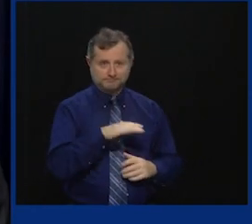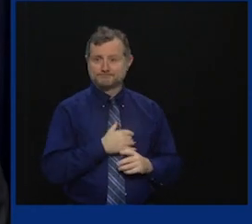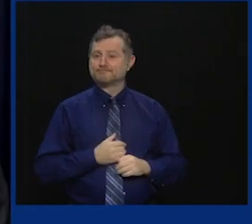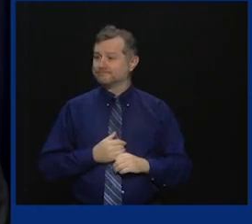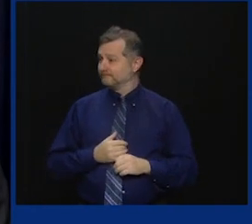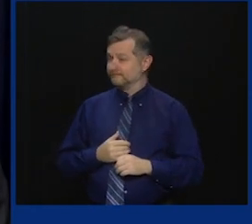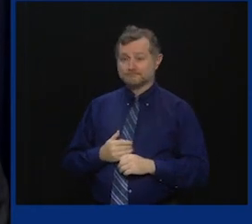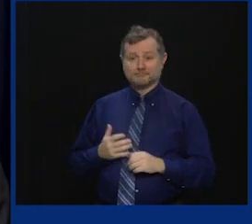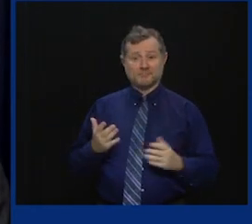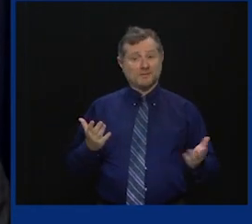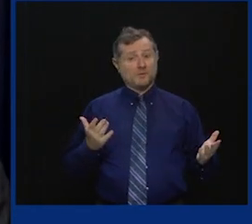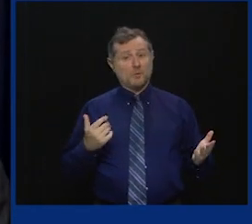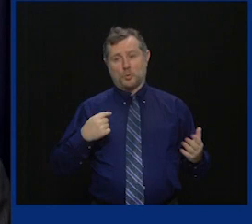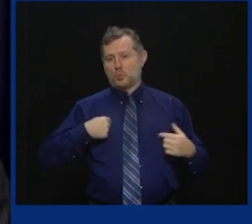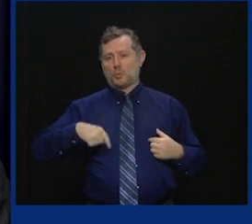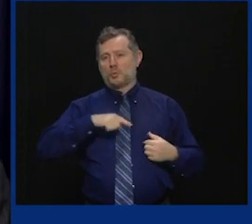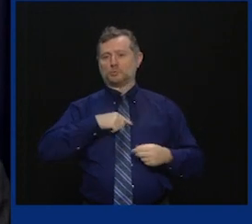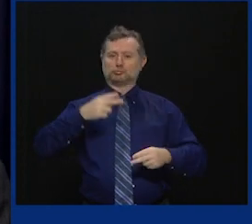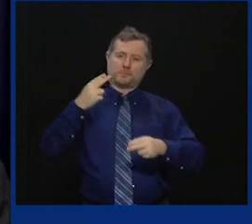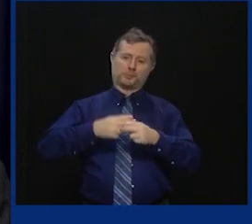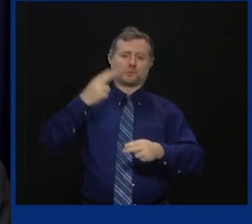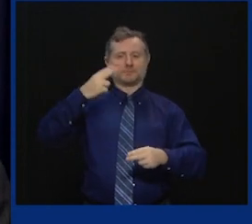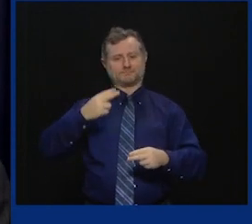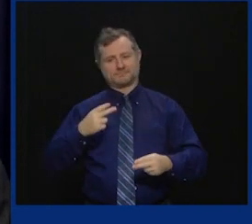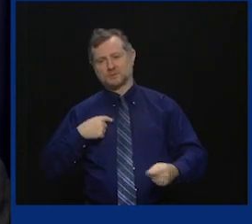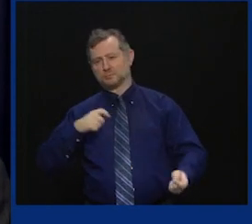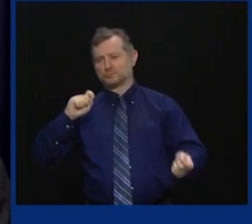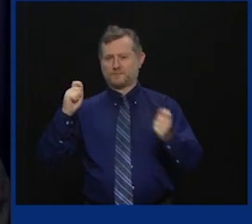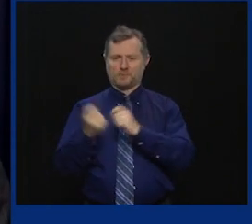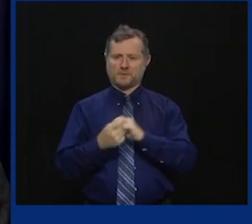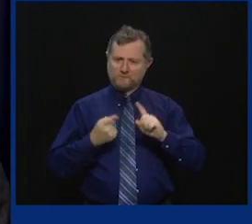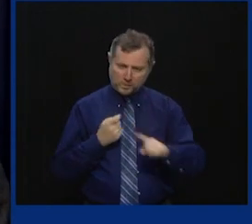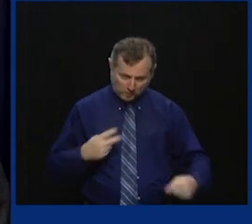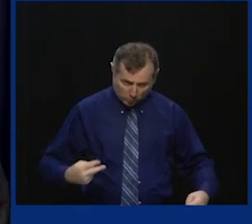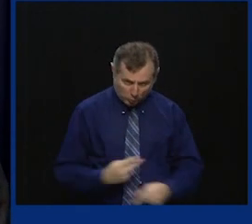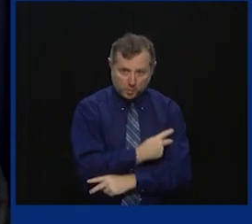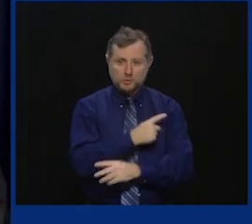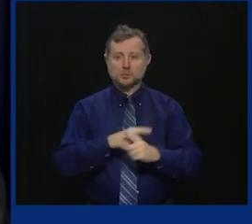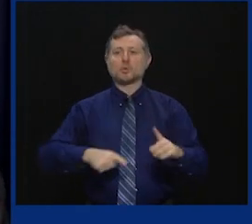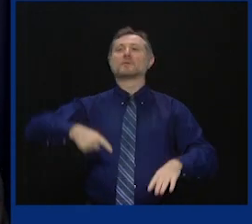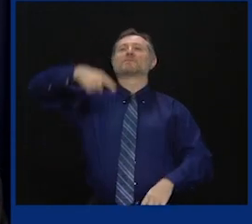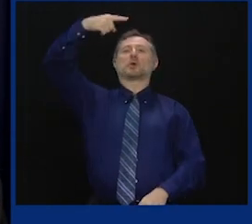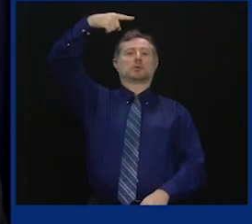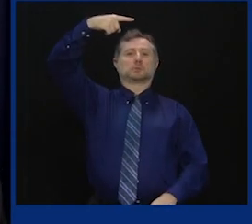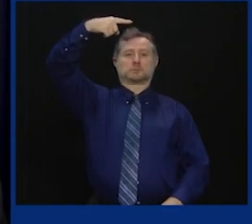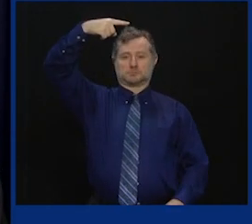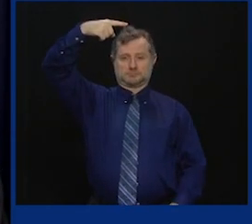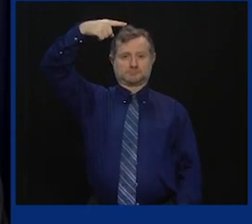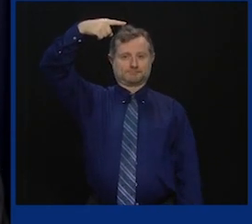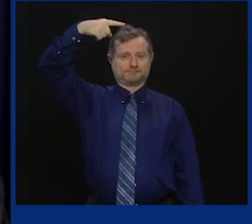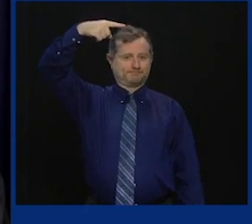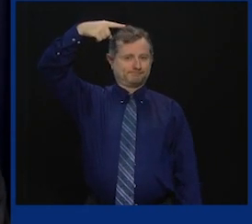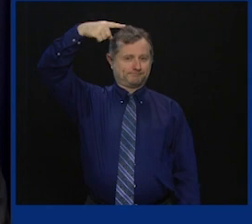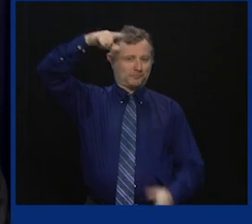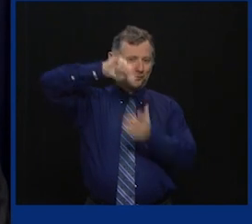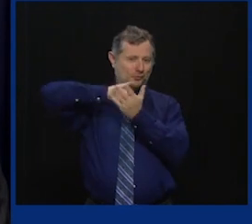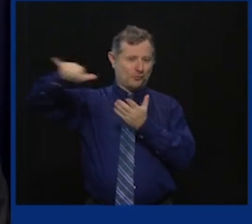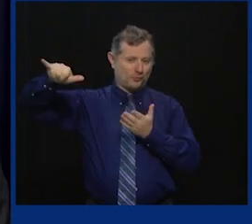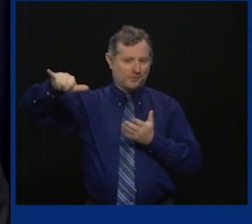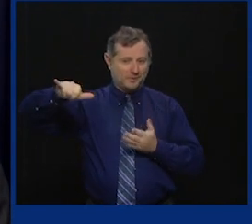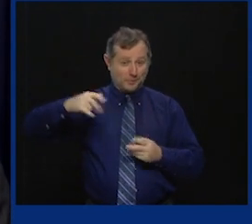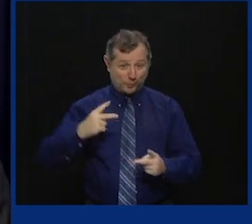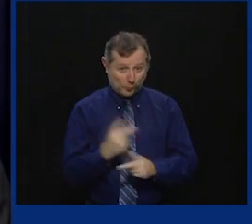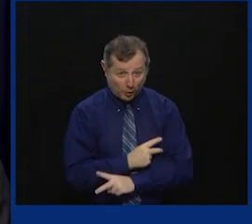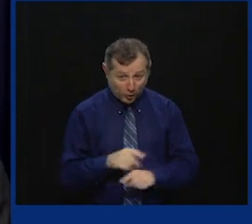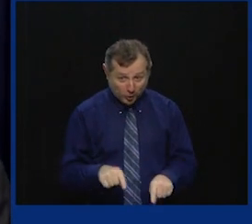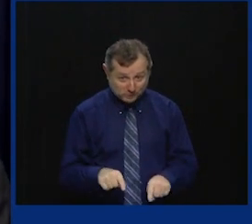first in New York State. We are moving from being in the worst position as it relates to